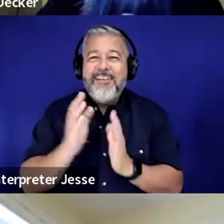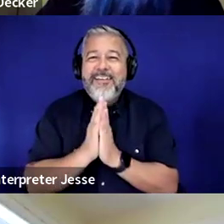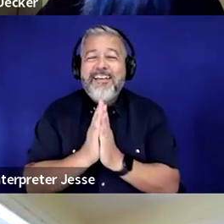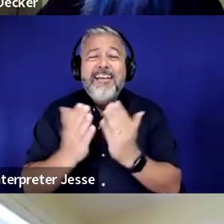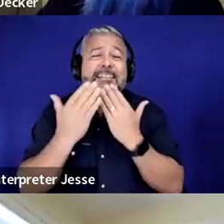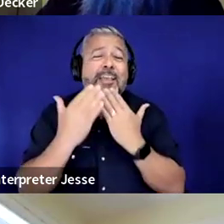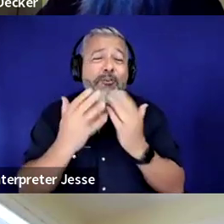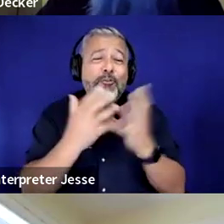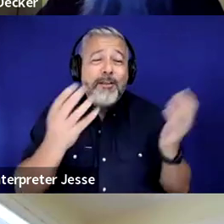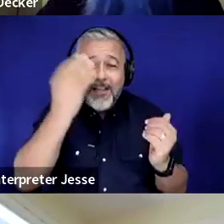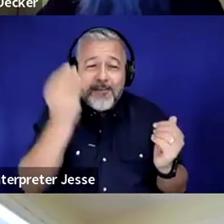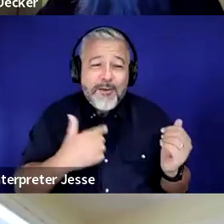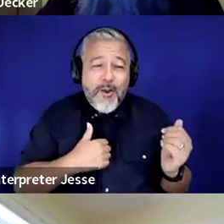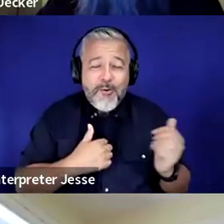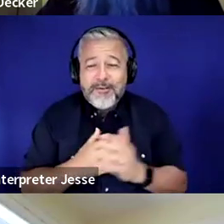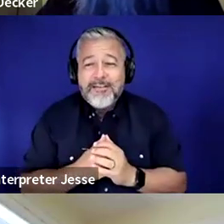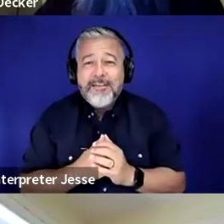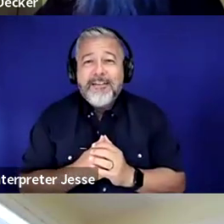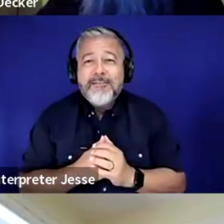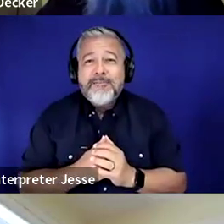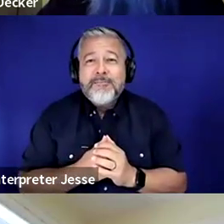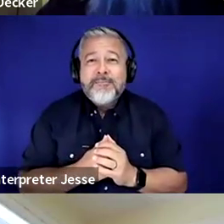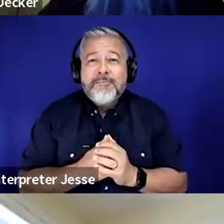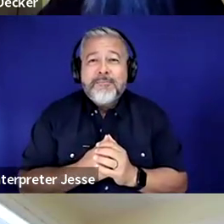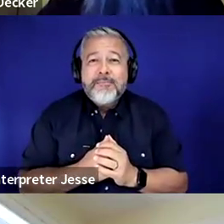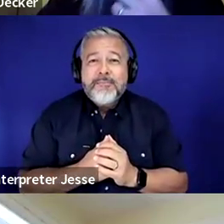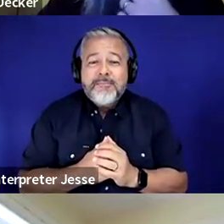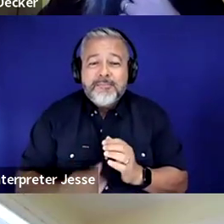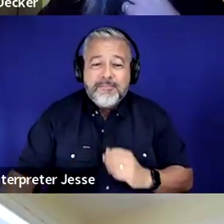Thank you so much for